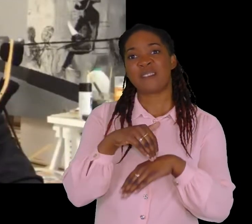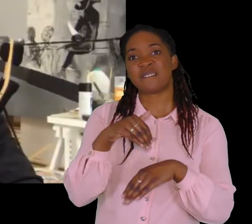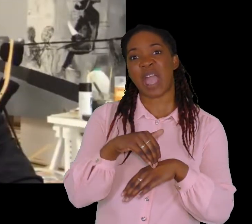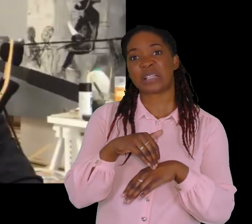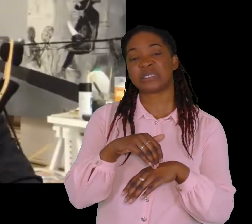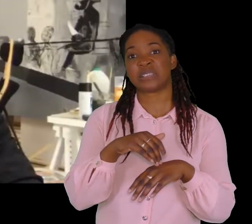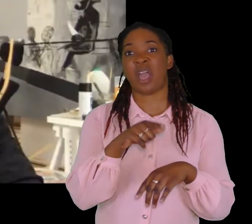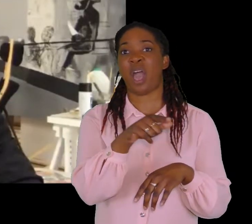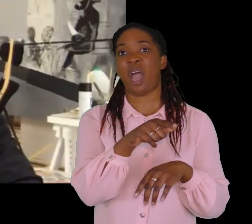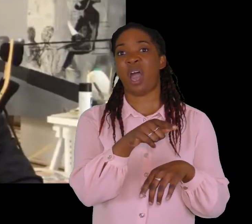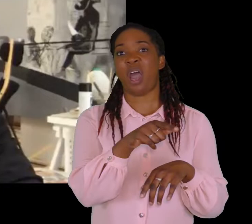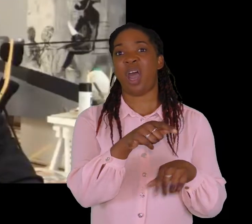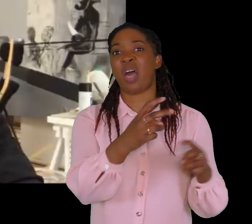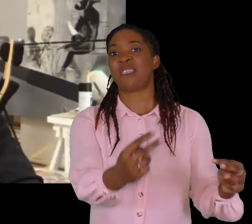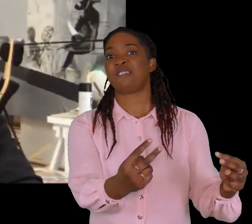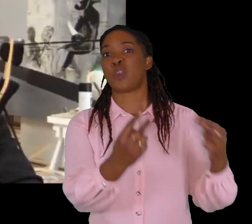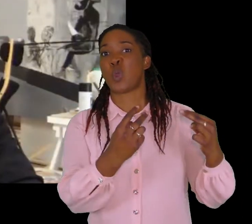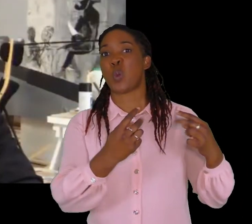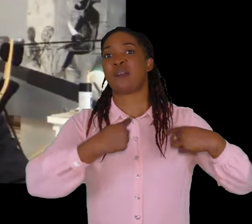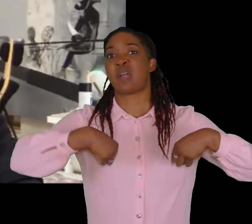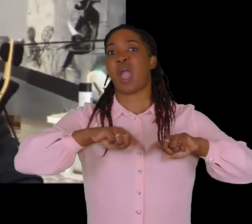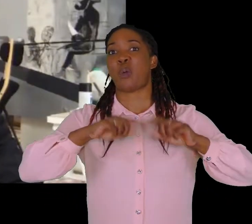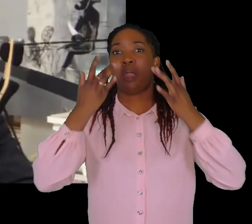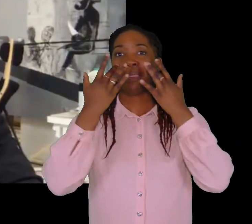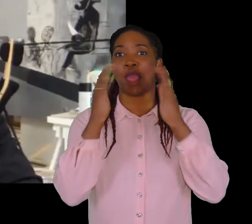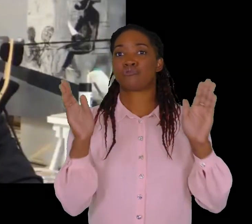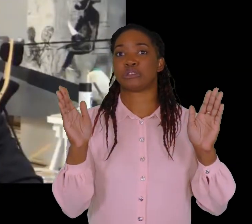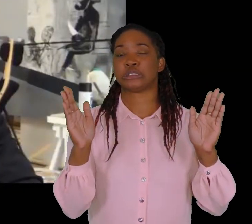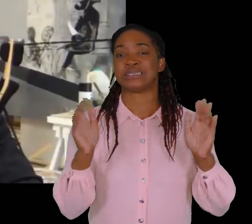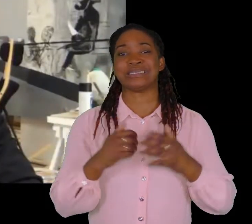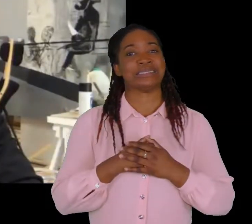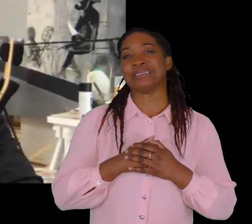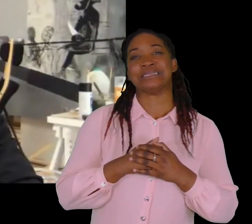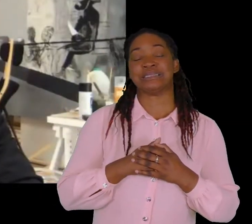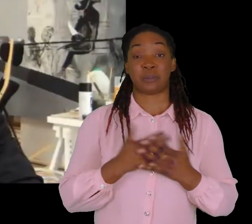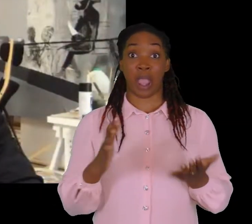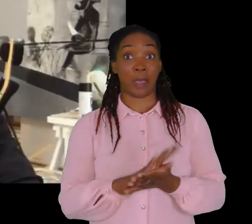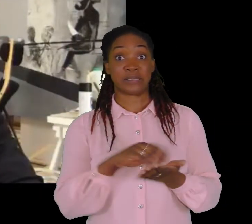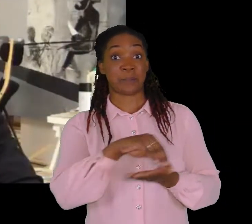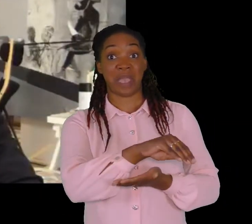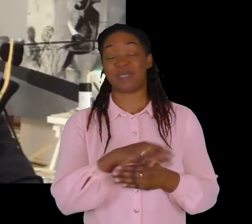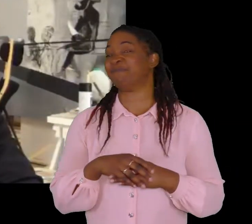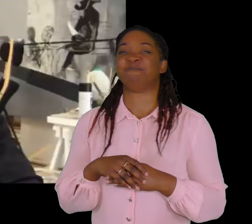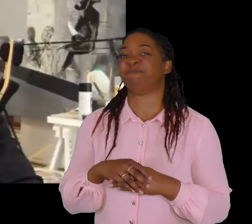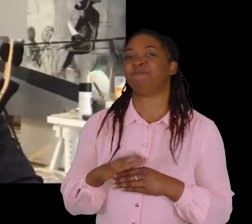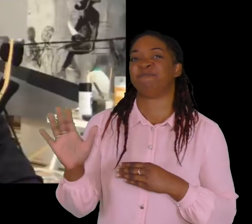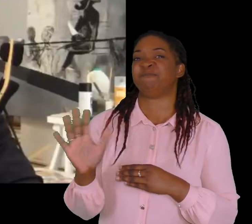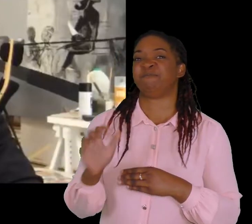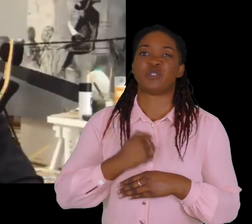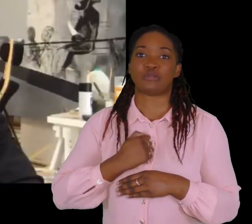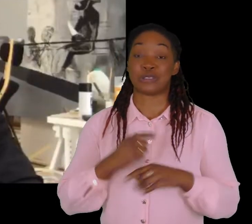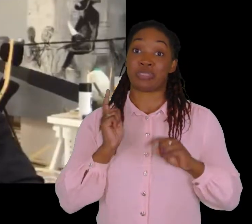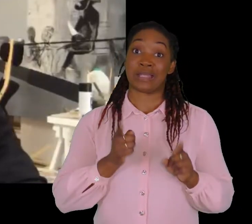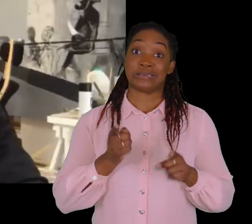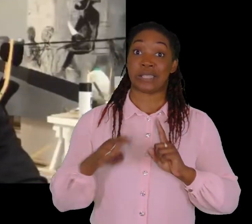affect the perception by their clientele. And so therefore, even though I was willing to pay, it was a blackout nonetheless.